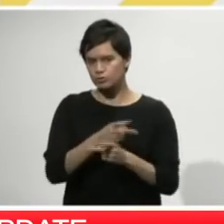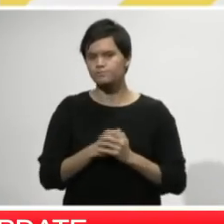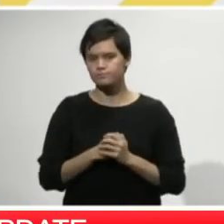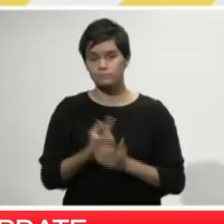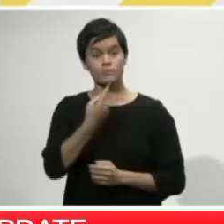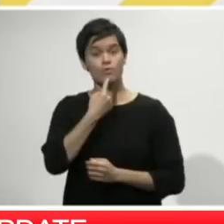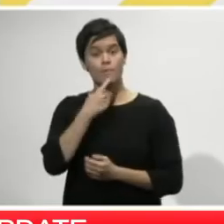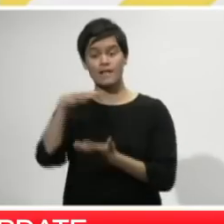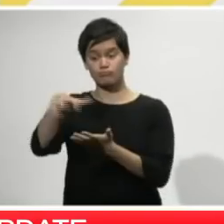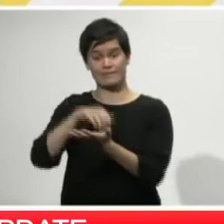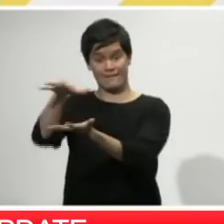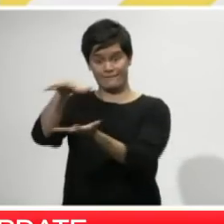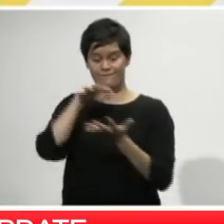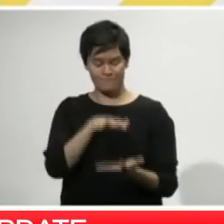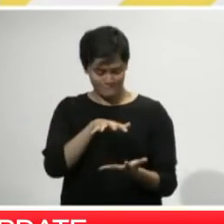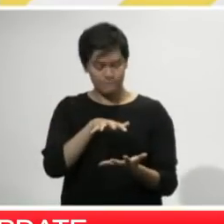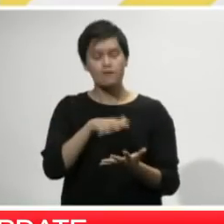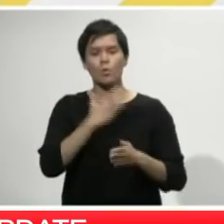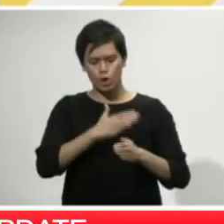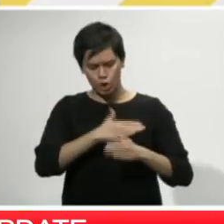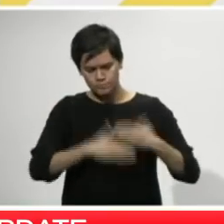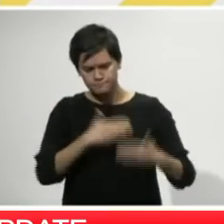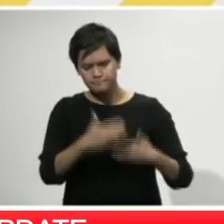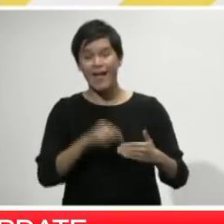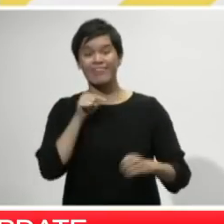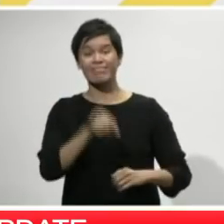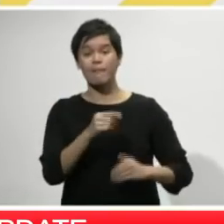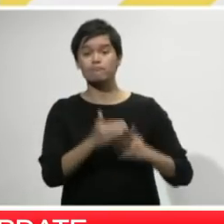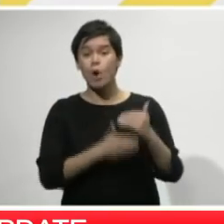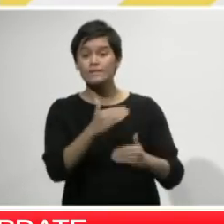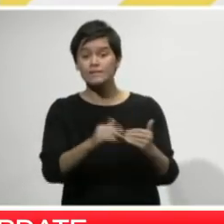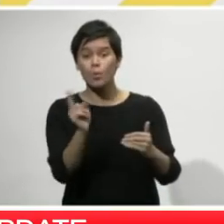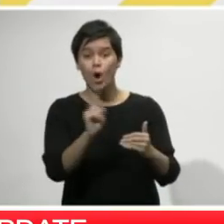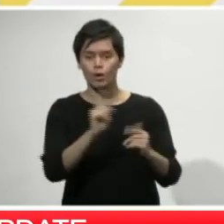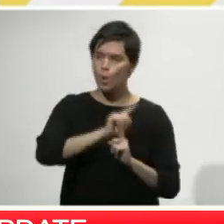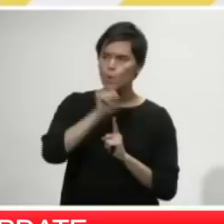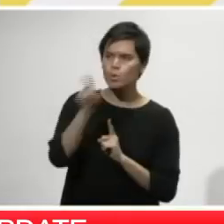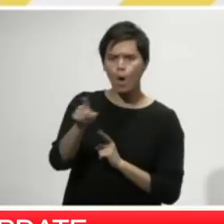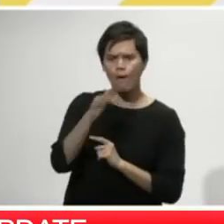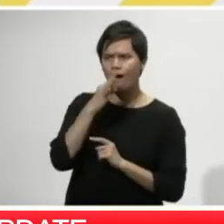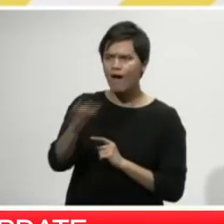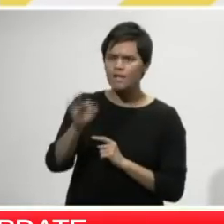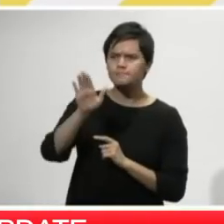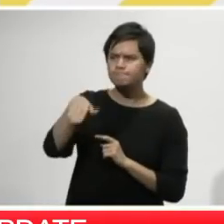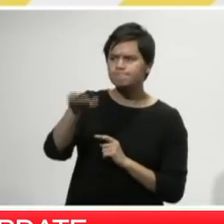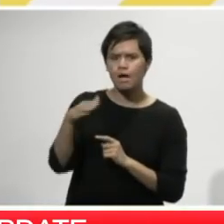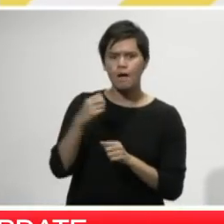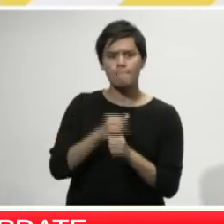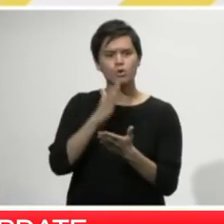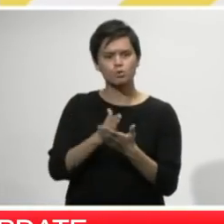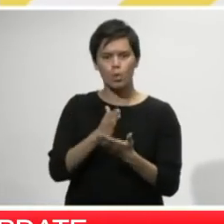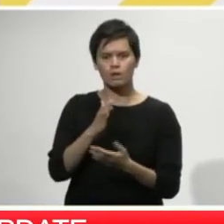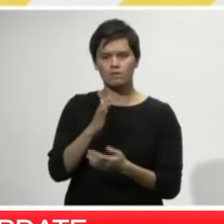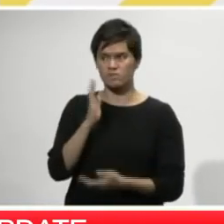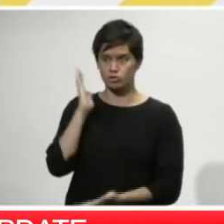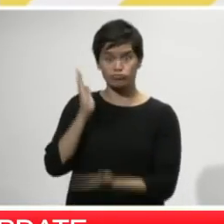with complaints is being worked through, and as I've said, will need to be fact-checked, and we will involve traders so that they obviously have a